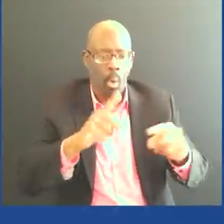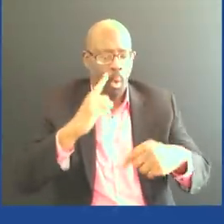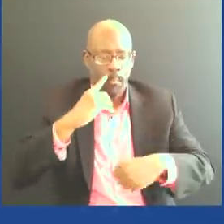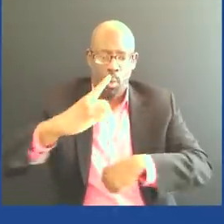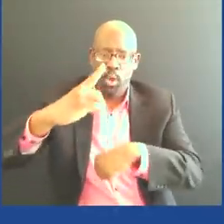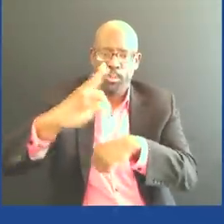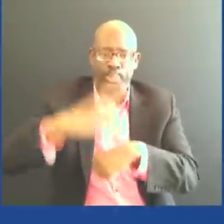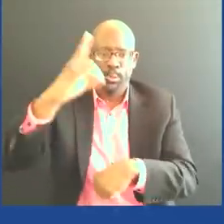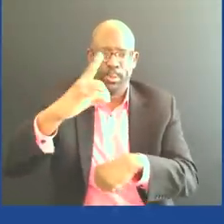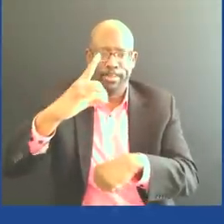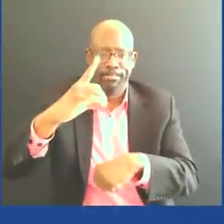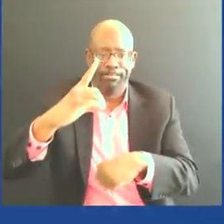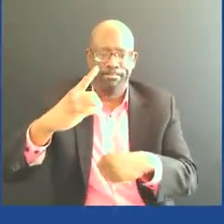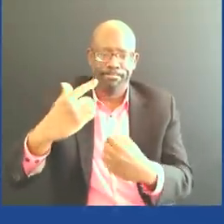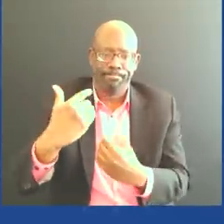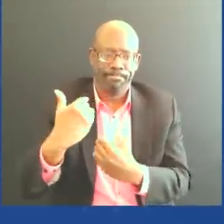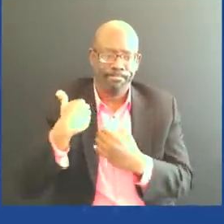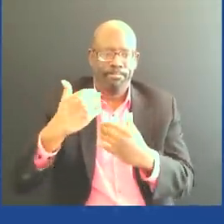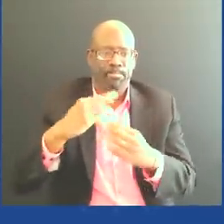it. Will do, Admiral.